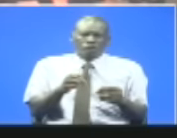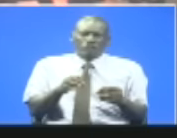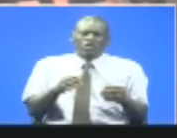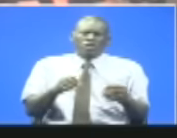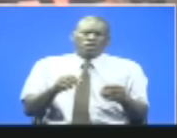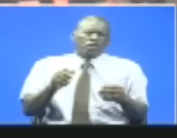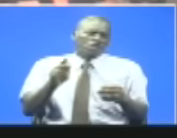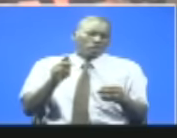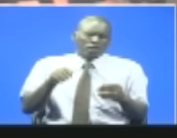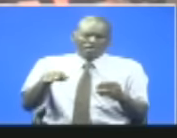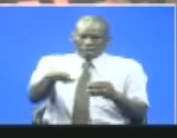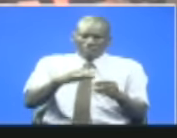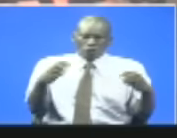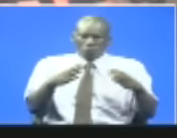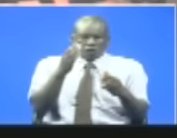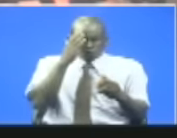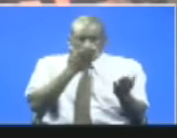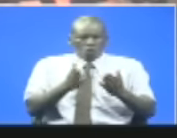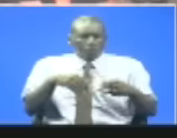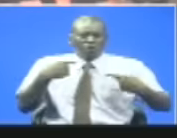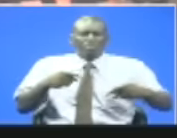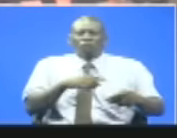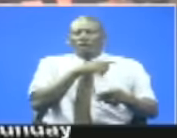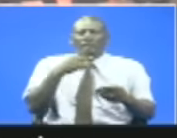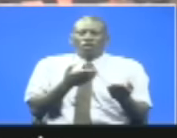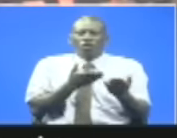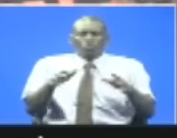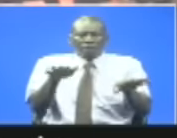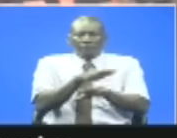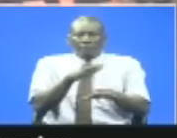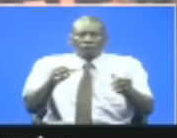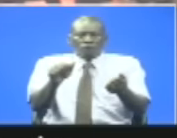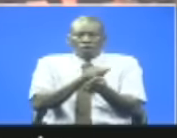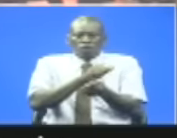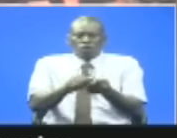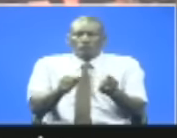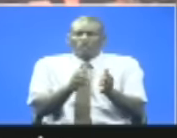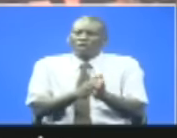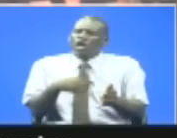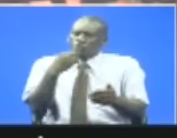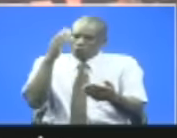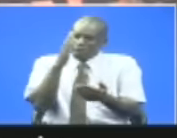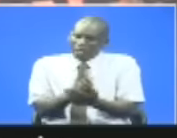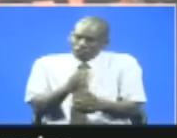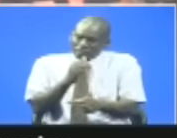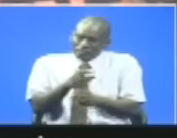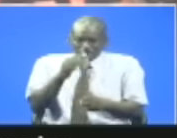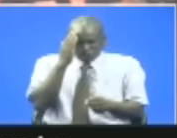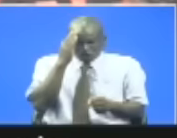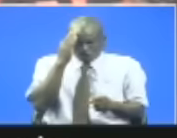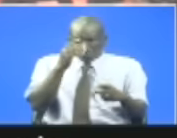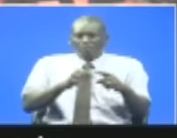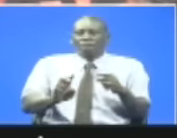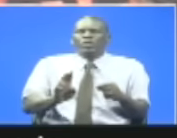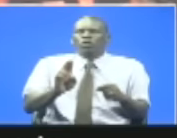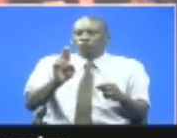where their people were killed, where their property was destroyed, and who actually did it. But the president is